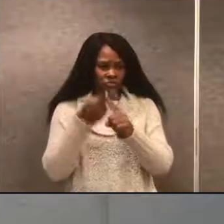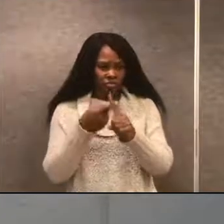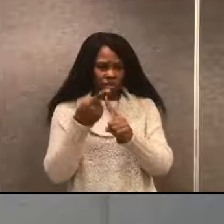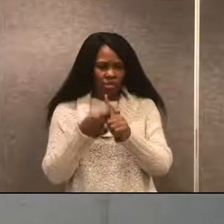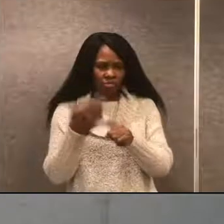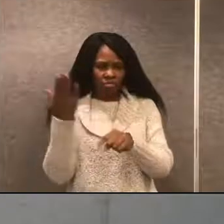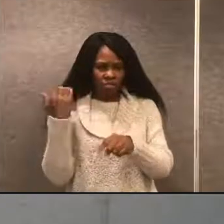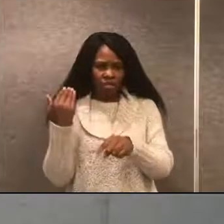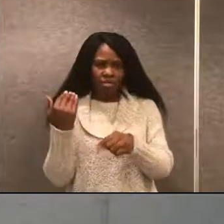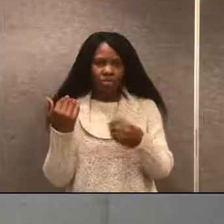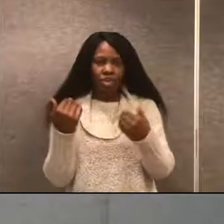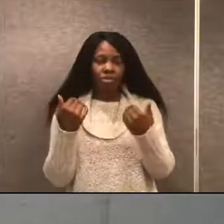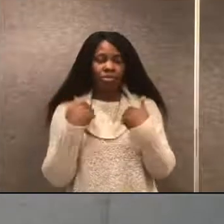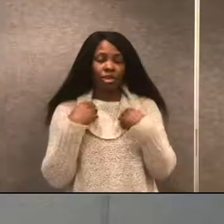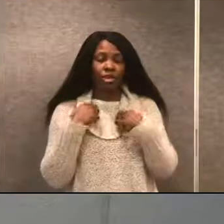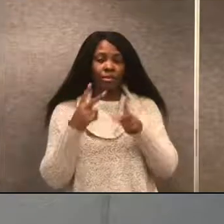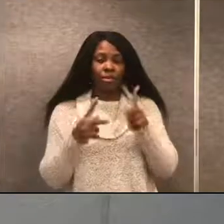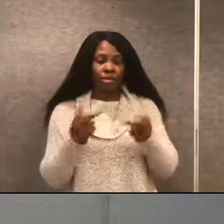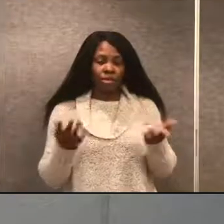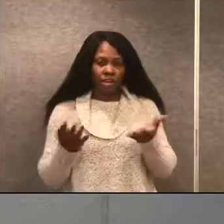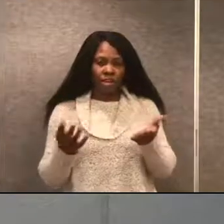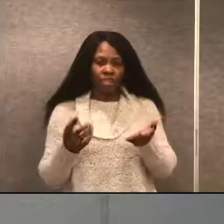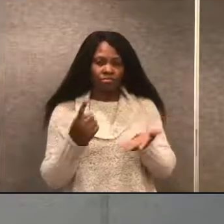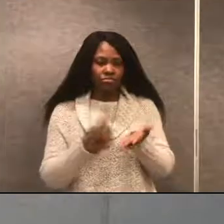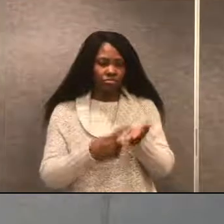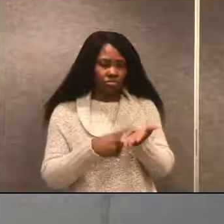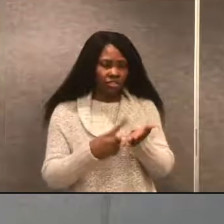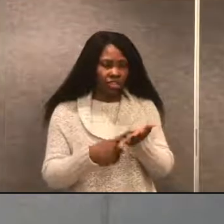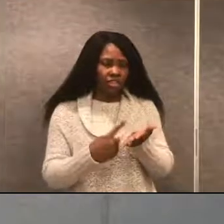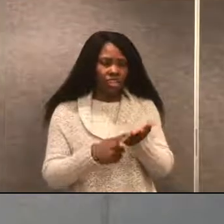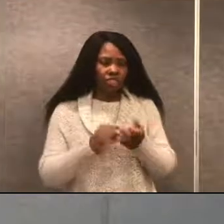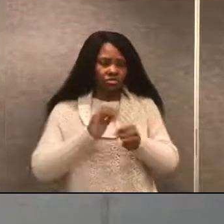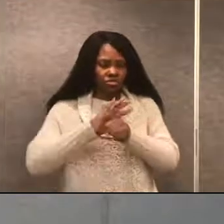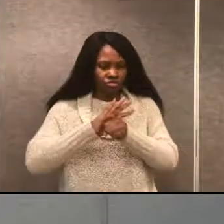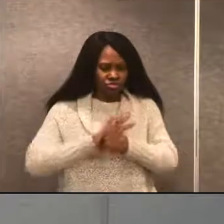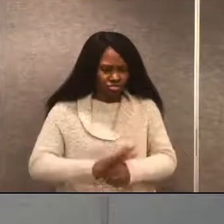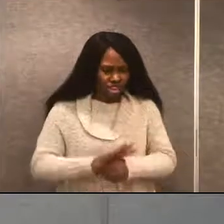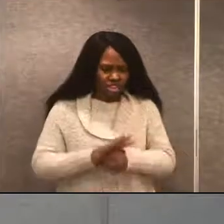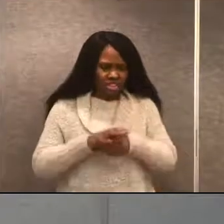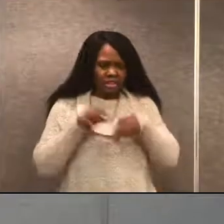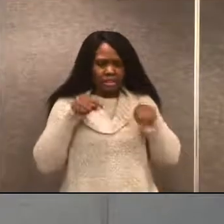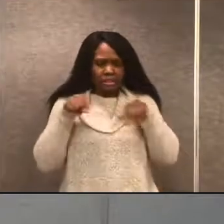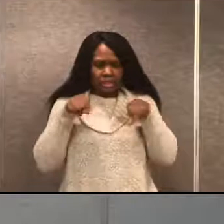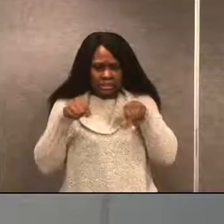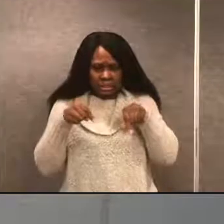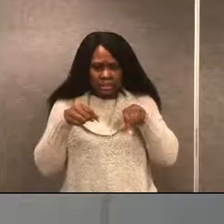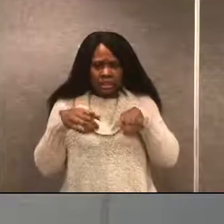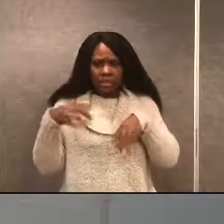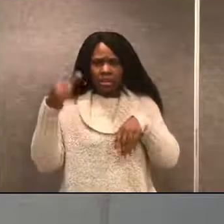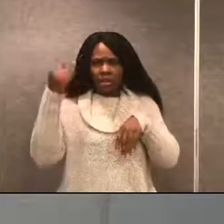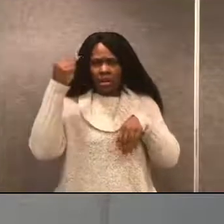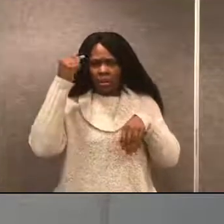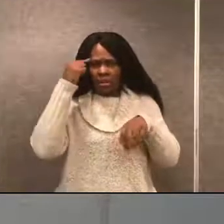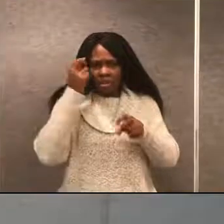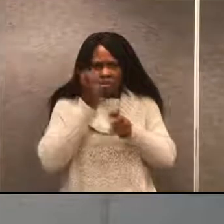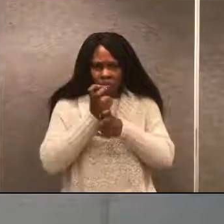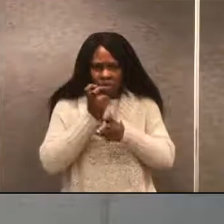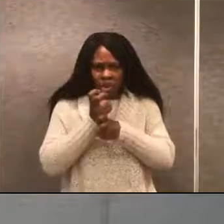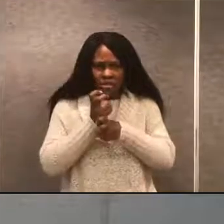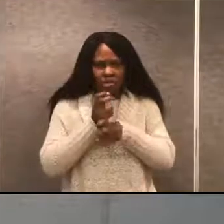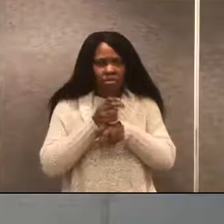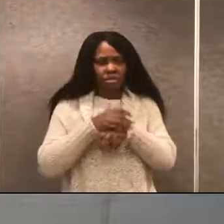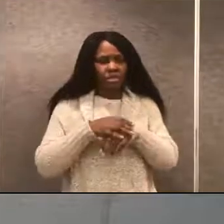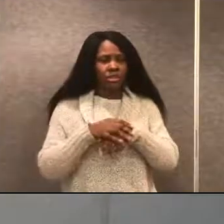individuals who talked about stress, anxiety, mental, emotional breakdown.